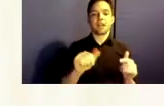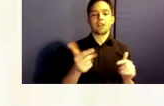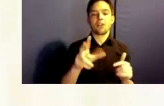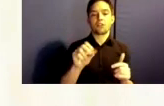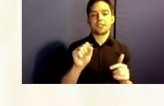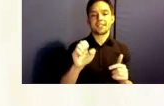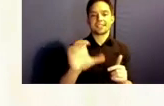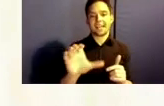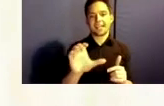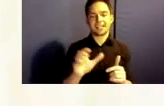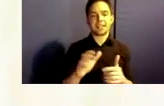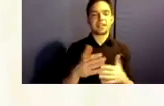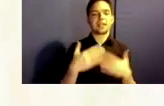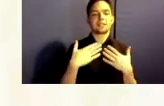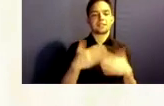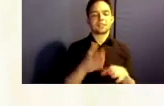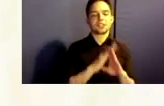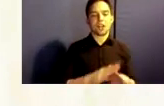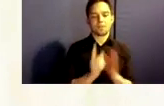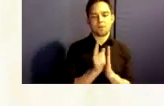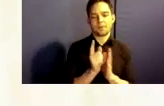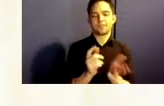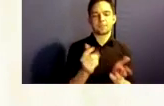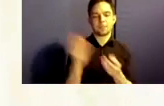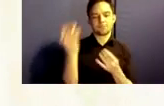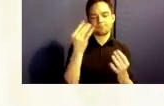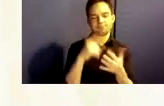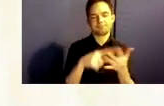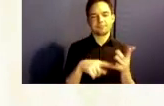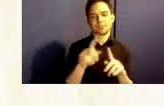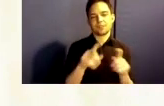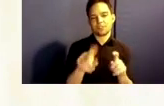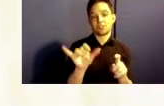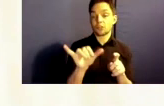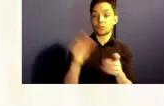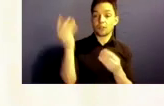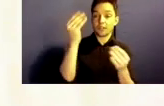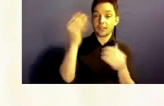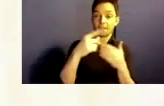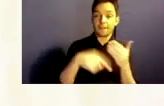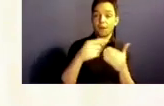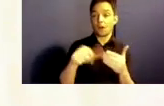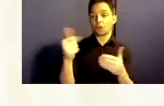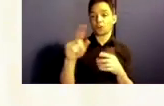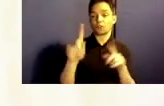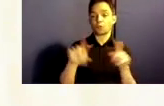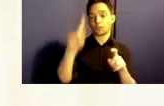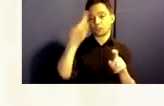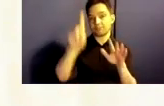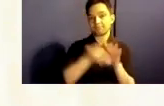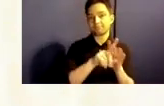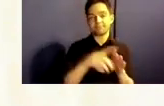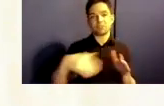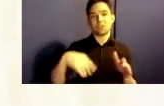30-second moment of calm, and we can reflect on those questions and also be thinking about other questions you haven't asked